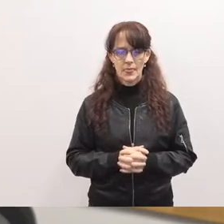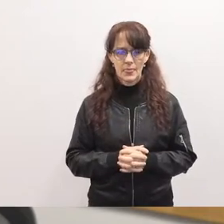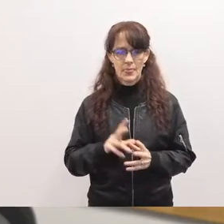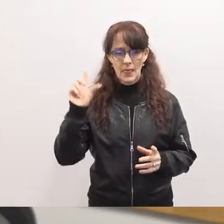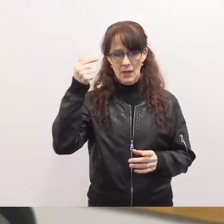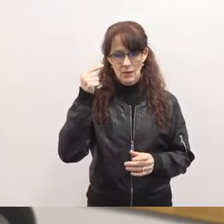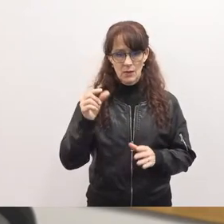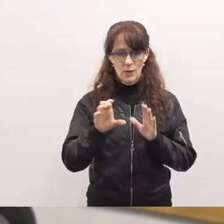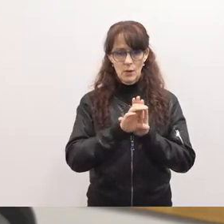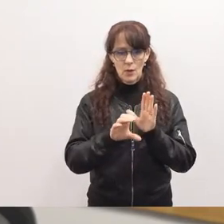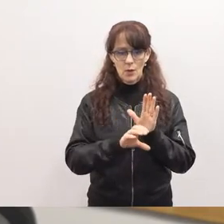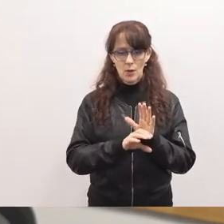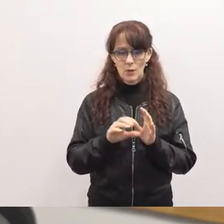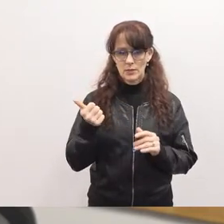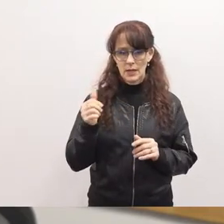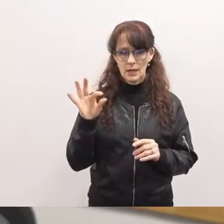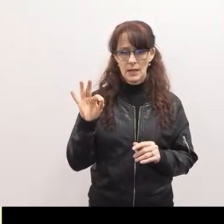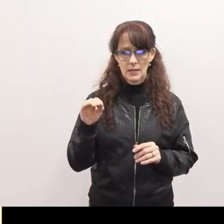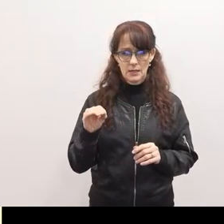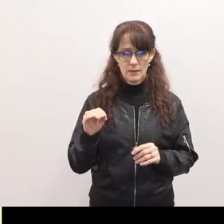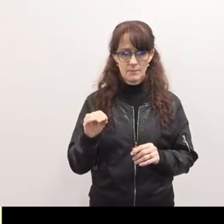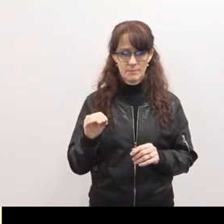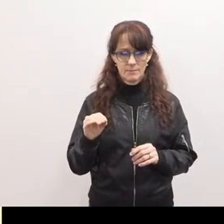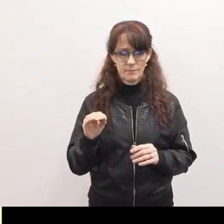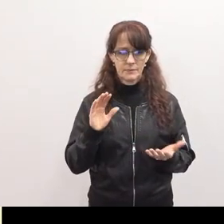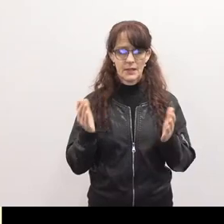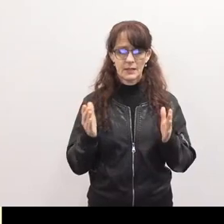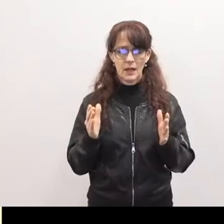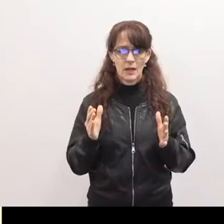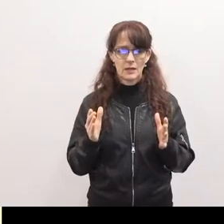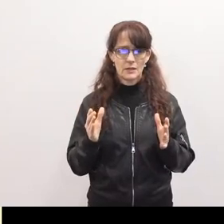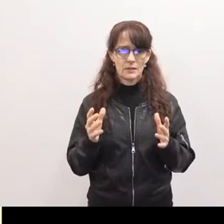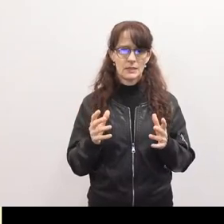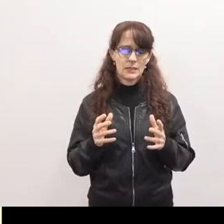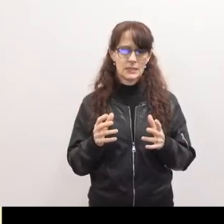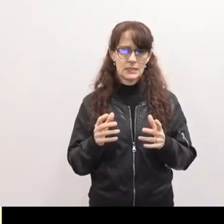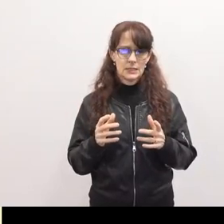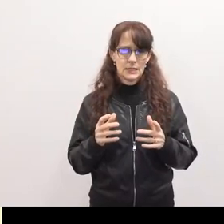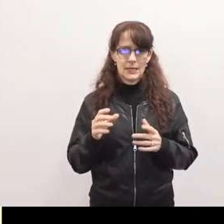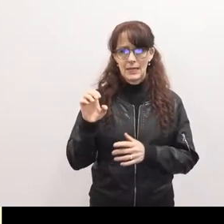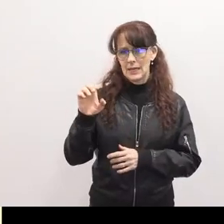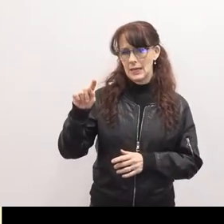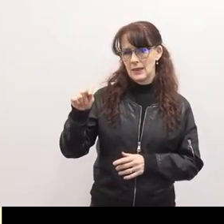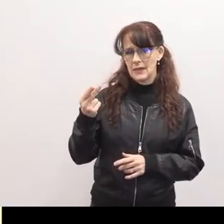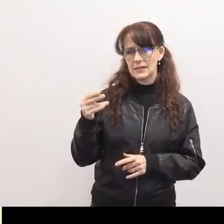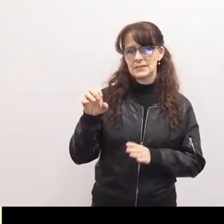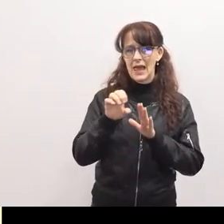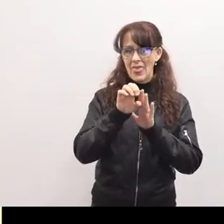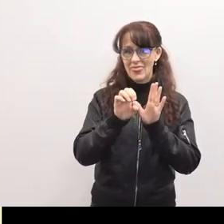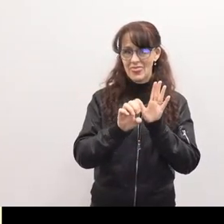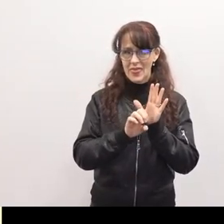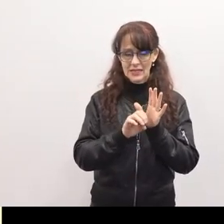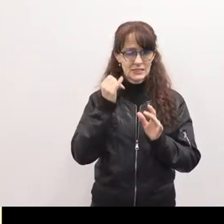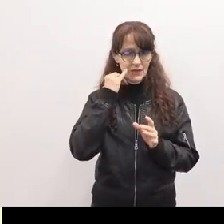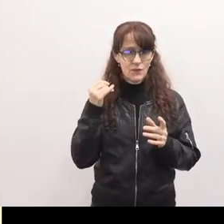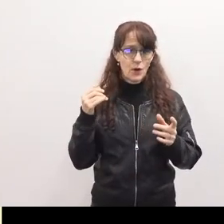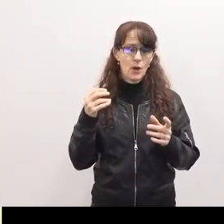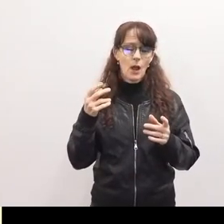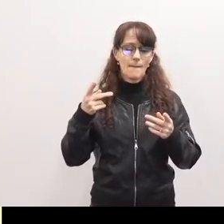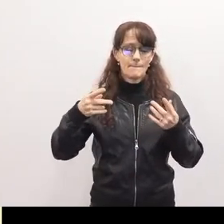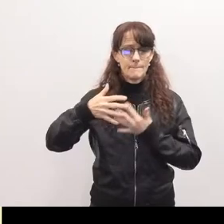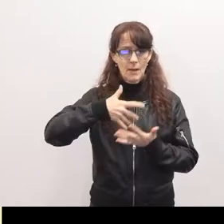Government Code 1090, excuse me, is kind of the granddaddy of ethics. Government Code 1090 says if you're a public